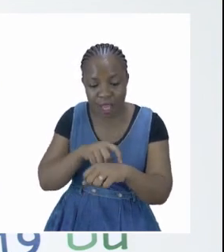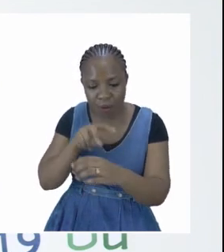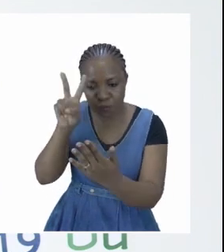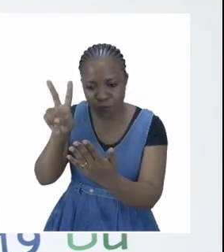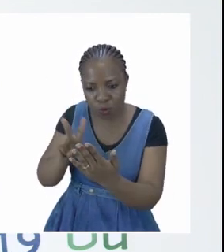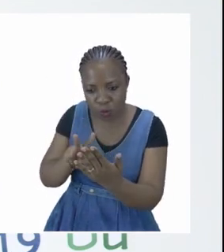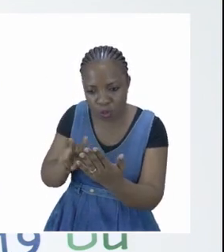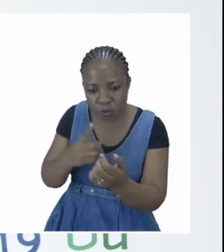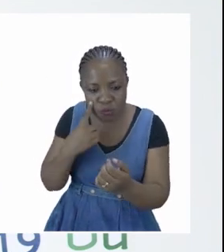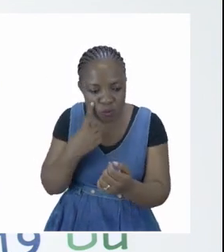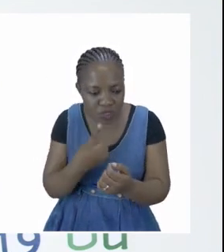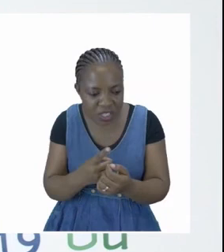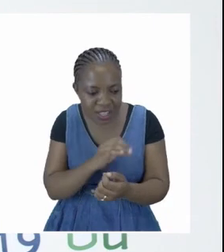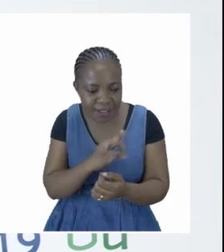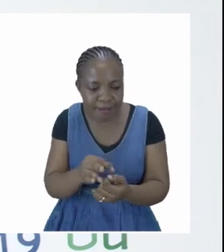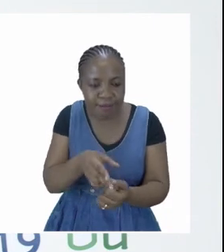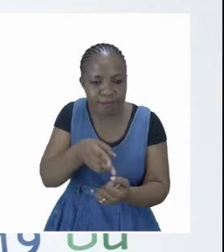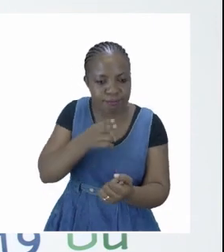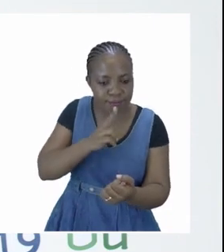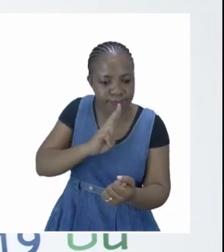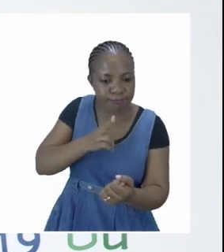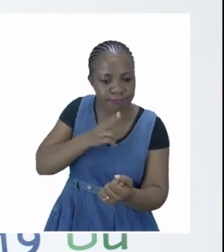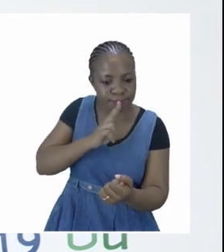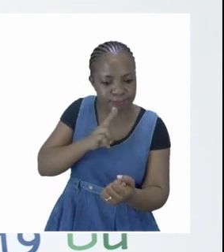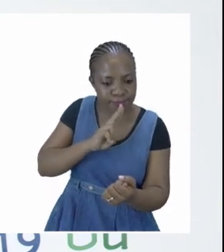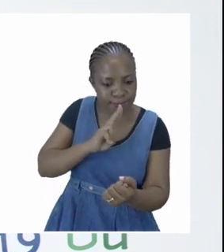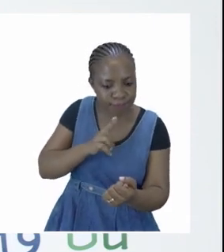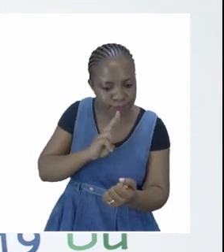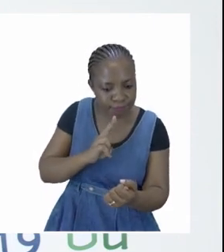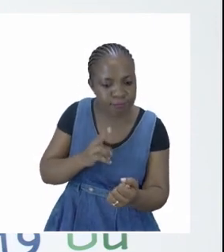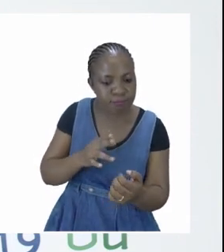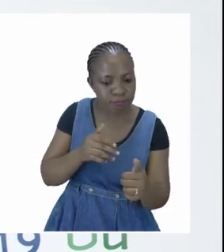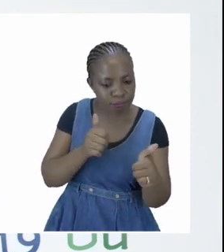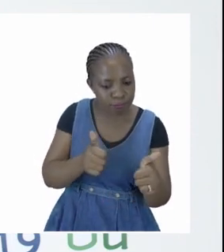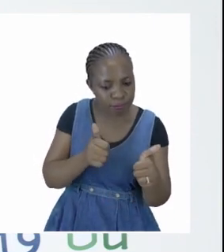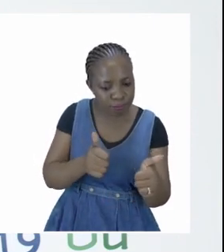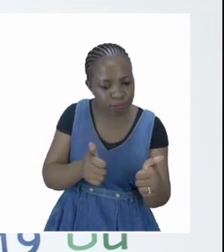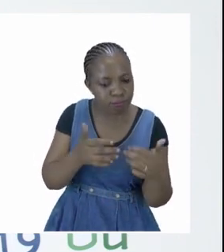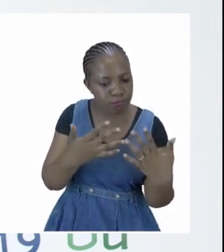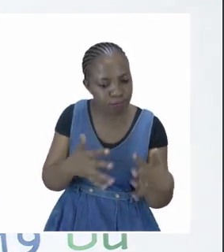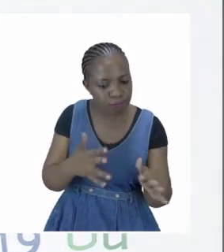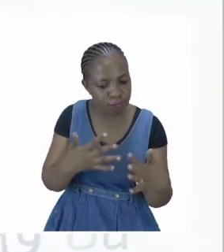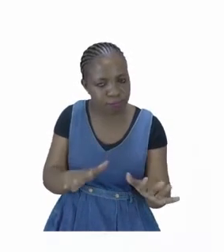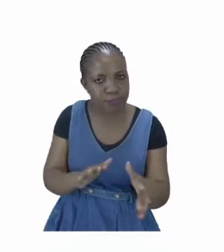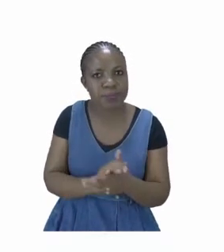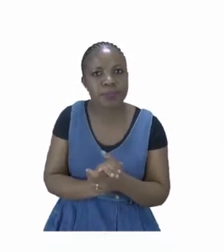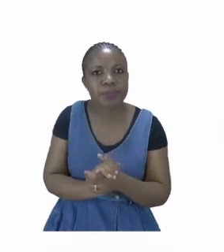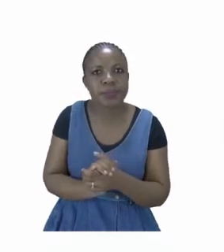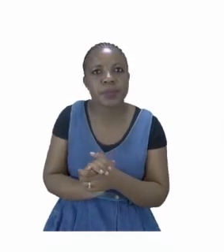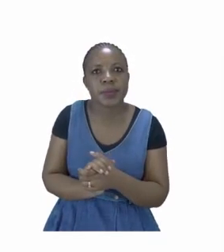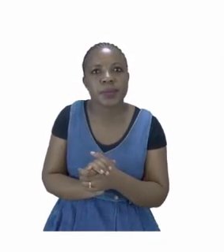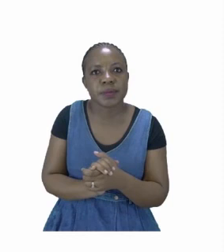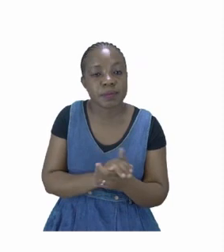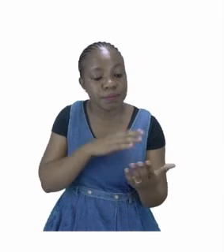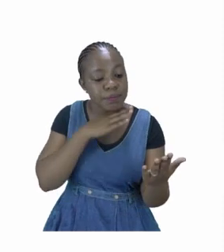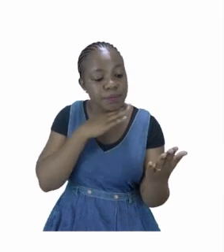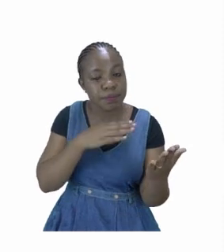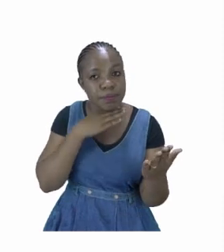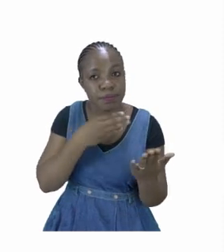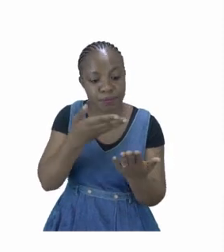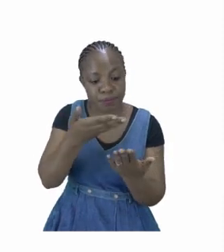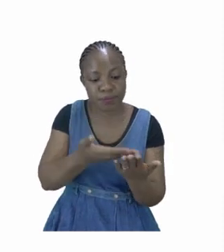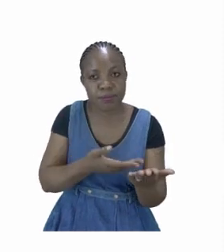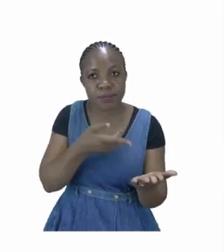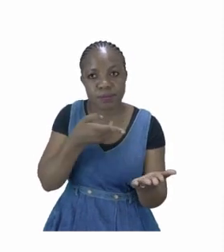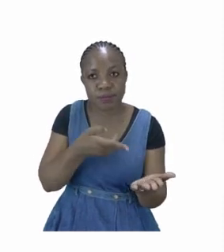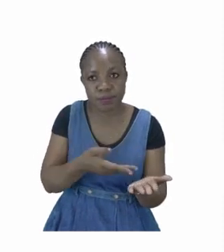go back to the comprehension passage. On the comprehension passage,